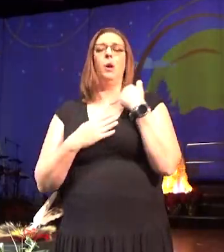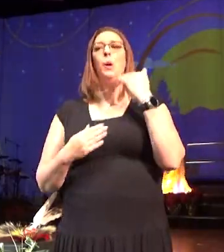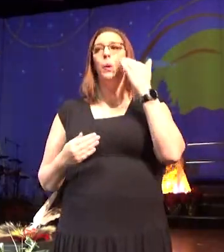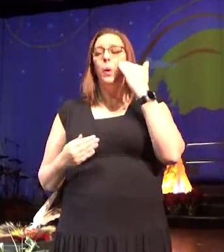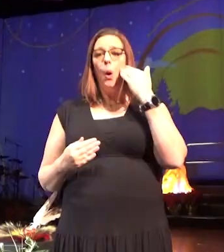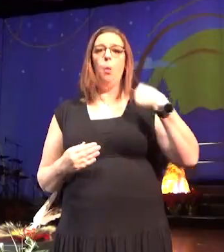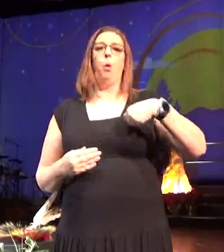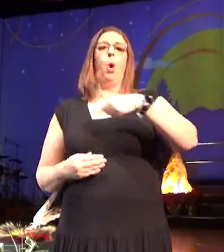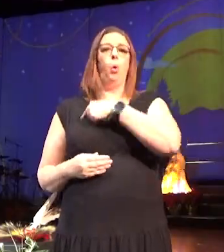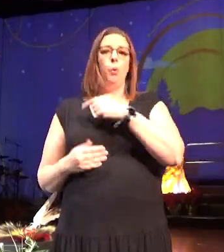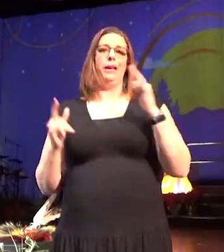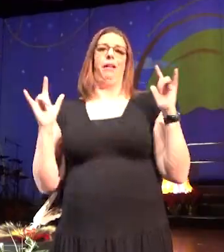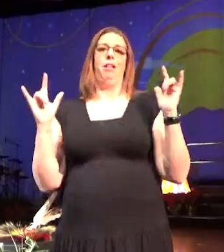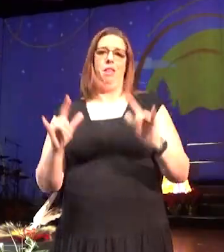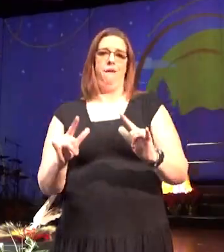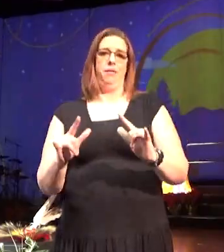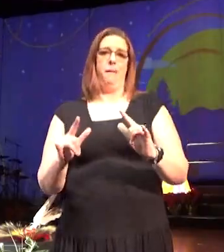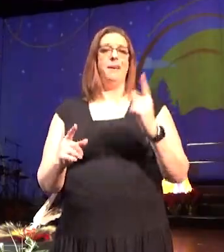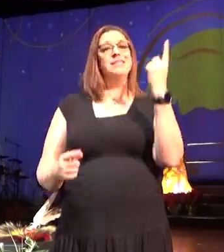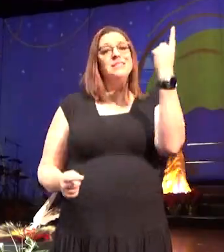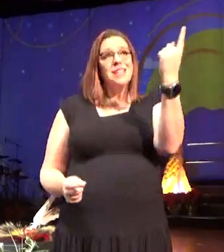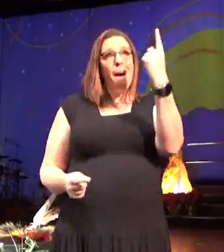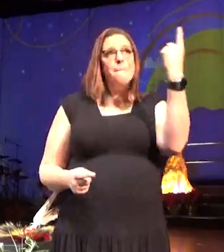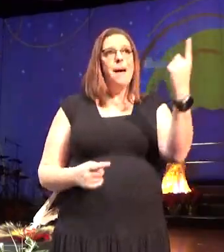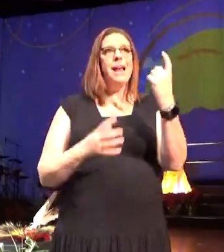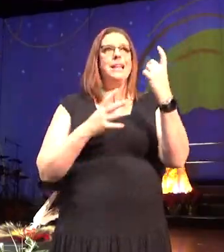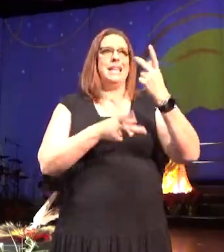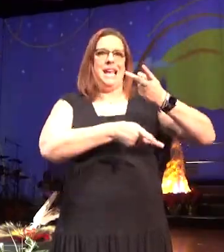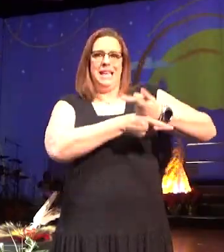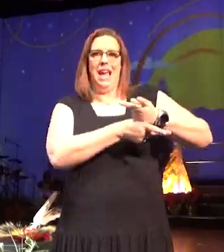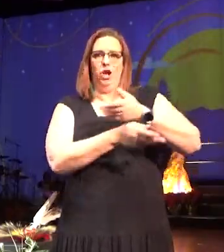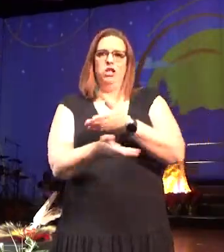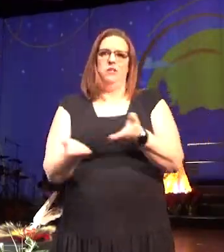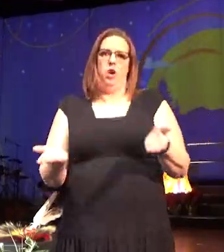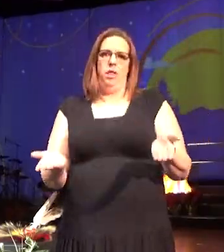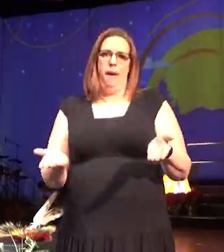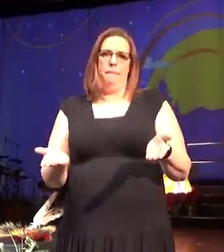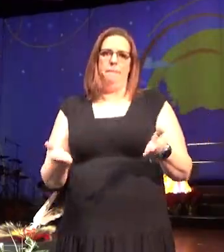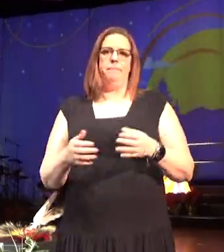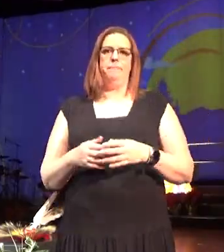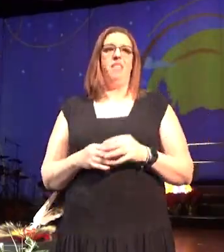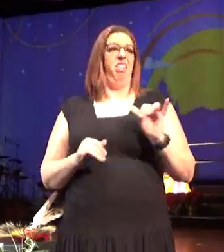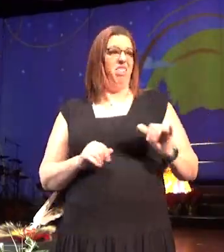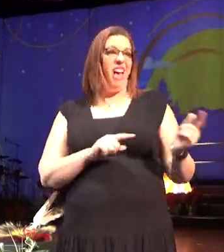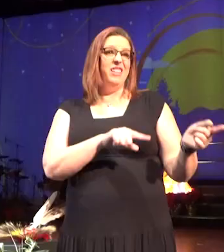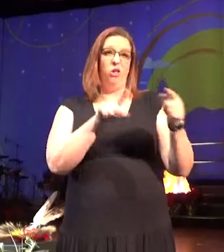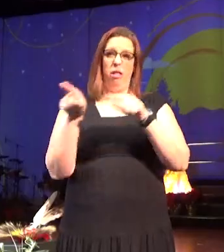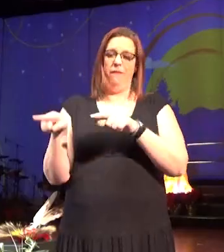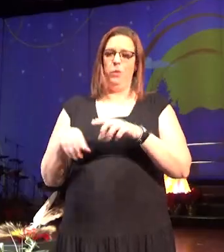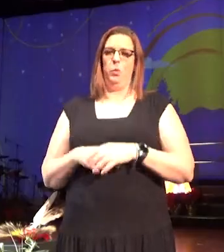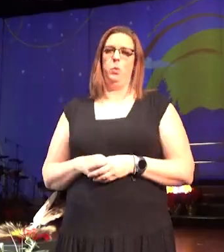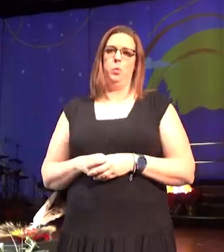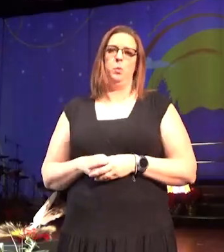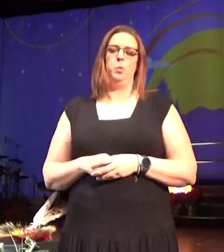them. Somebody cares. Somebody's doing it. And that's all of us.